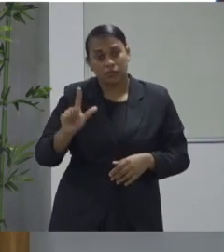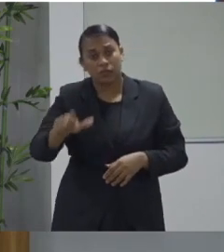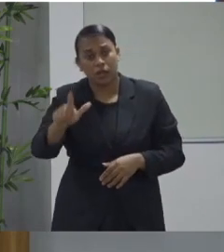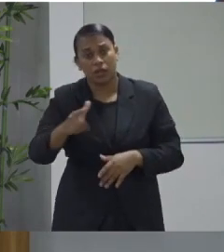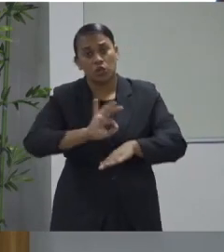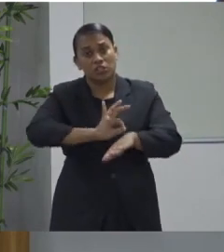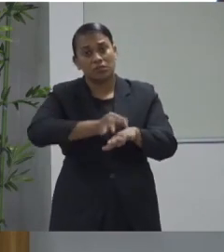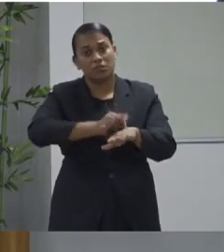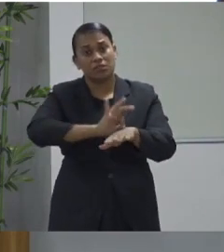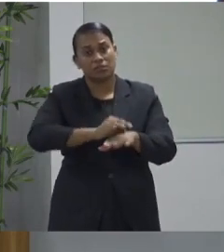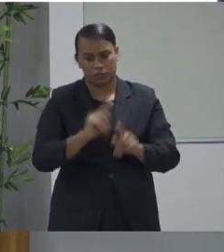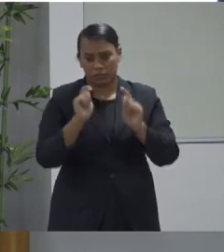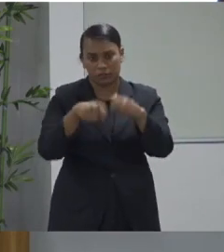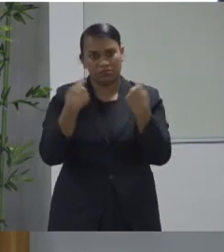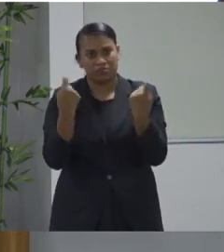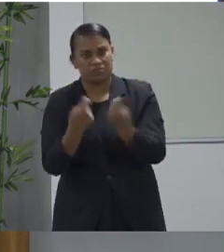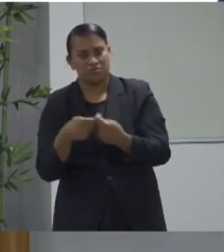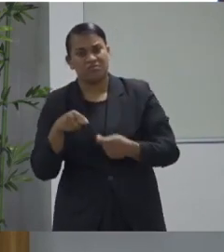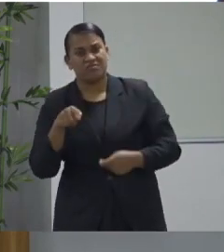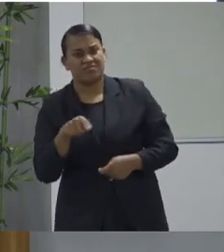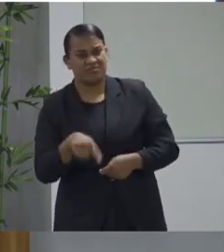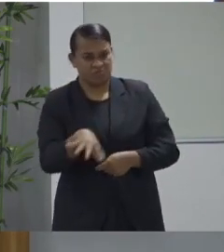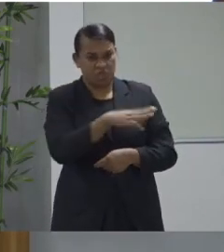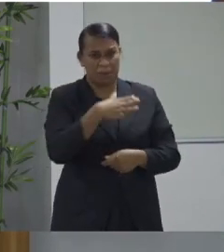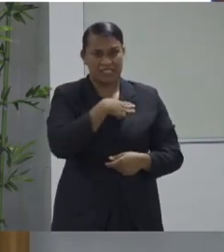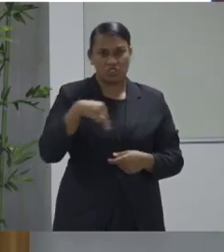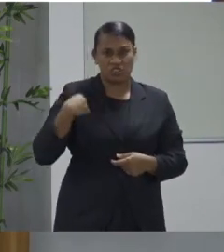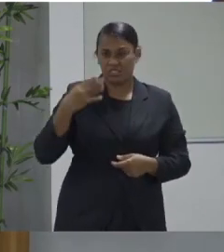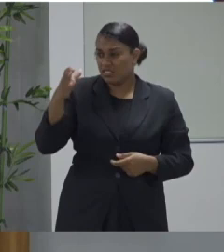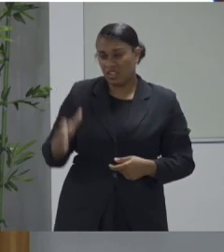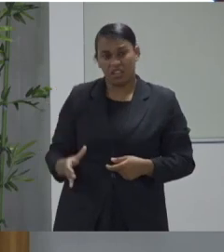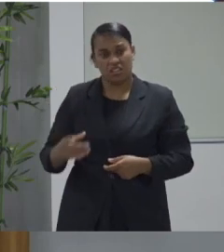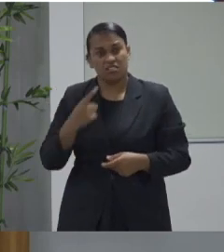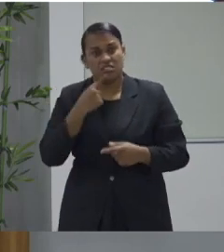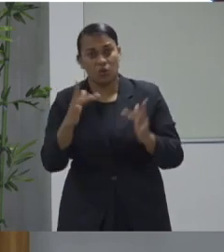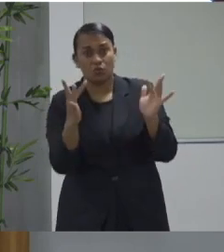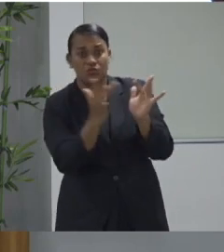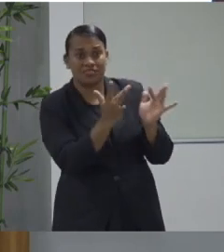The teams, as stated by the Honourable Minister, our contact tracing team,